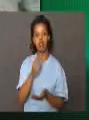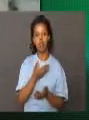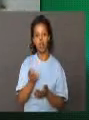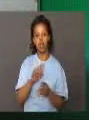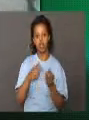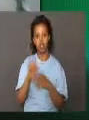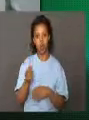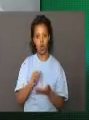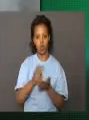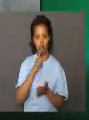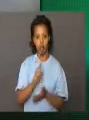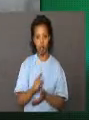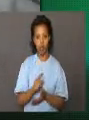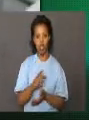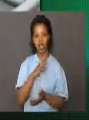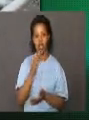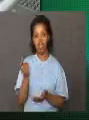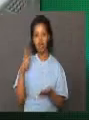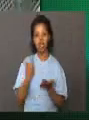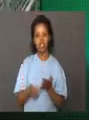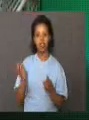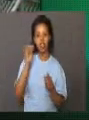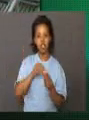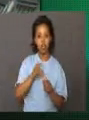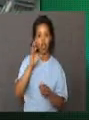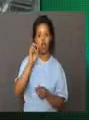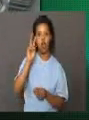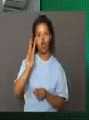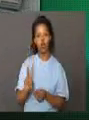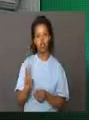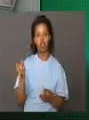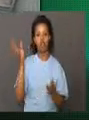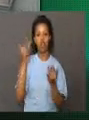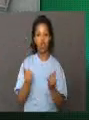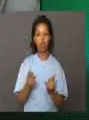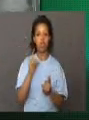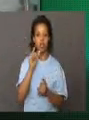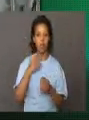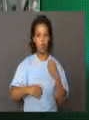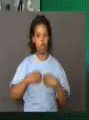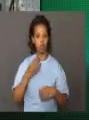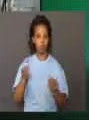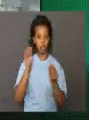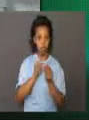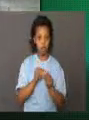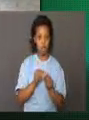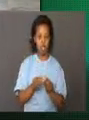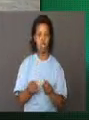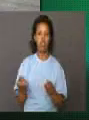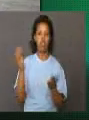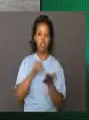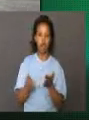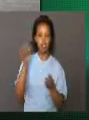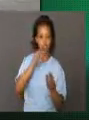to activated sludge, oxygen is also added to the sewage. Once